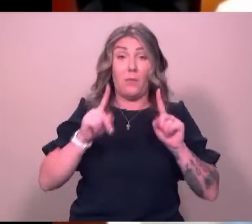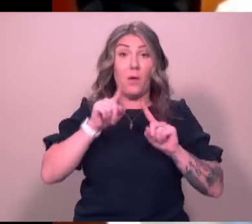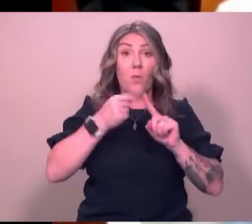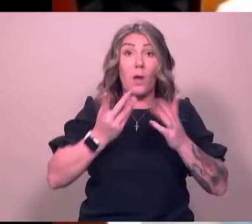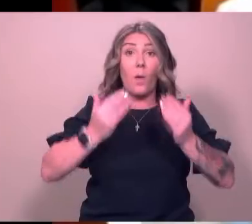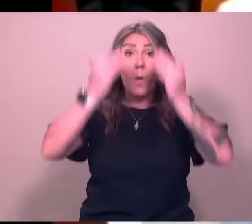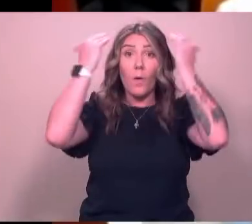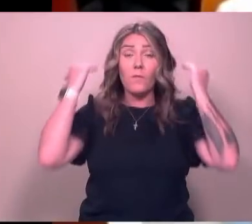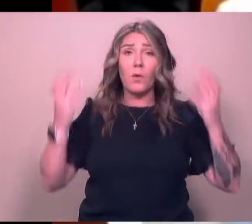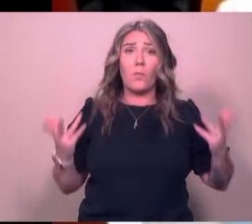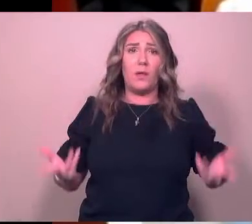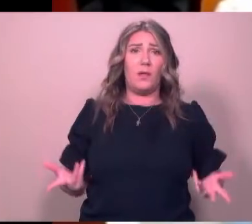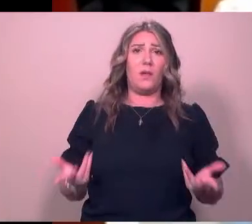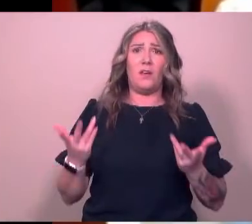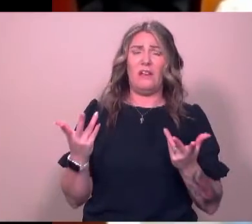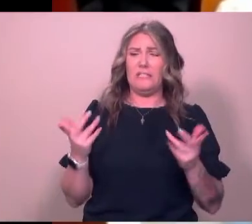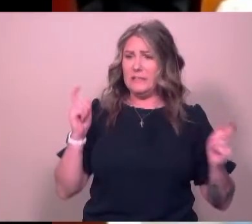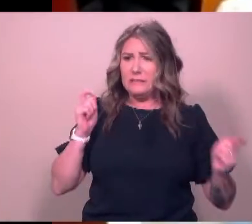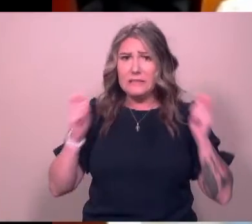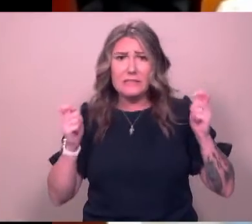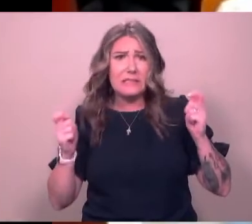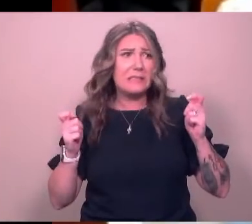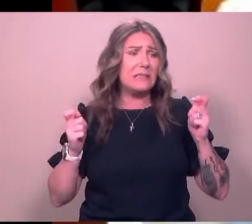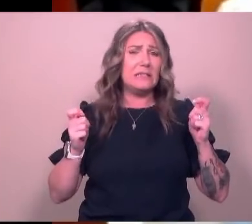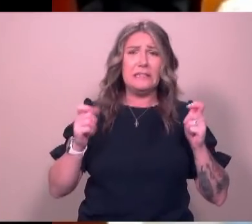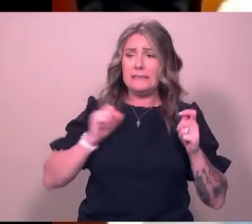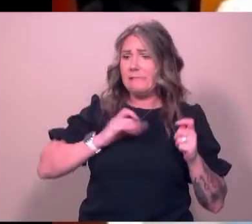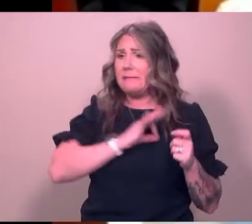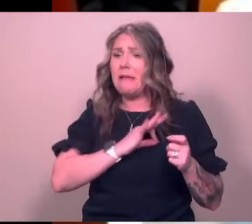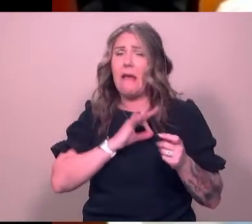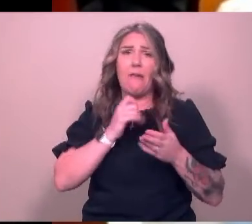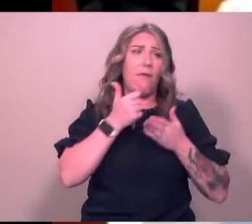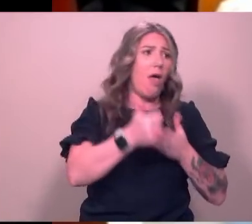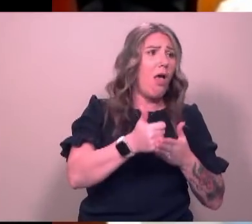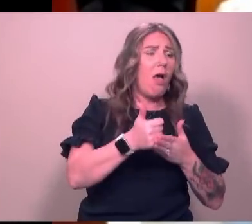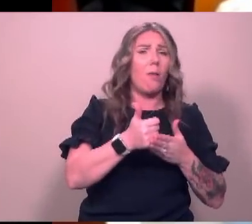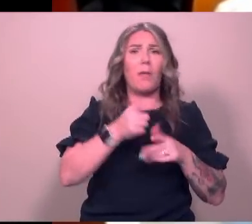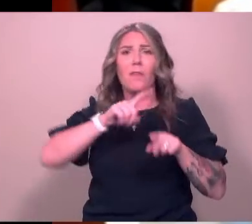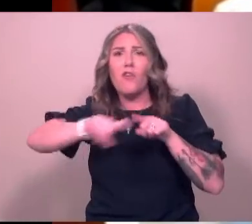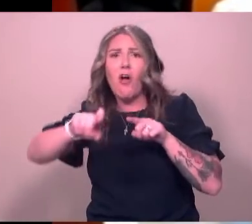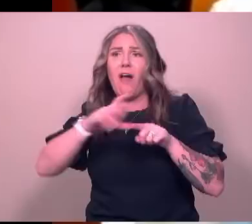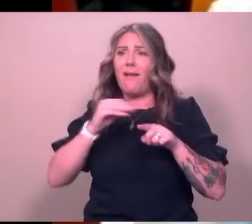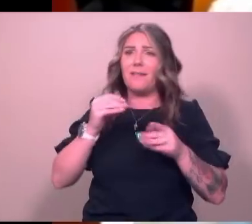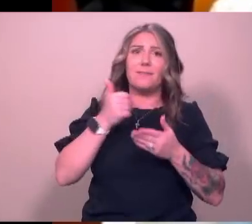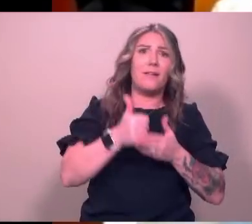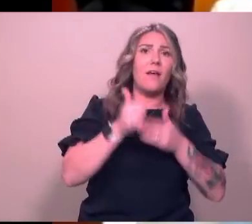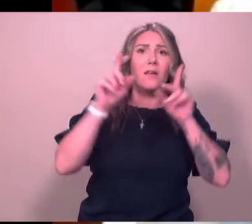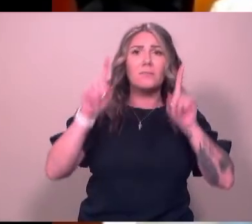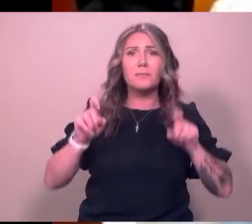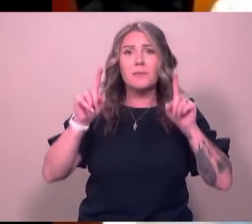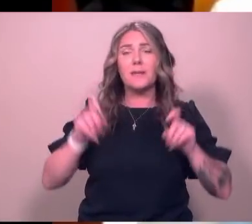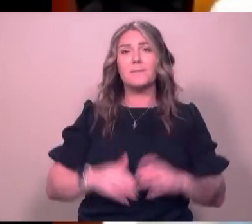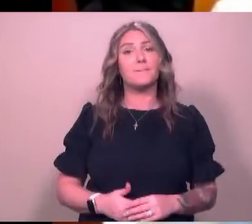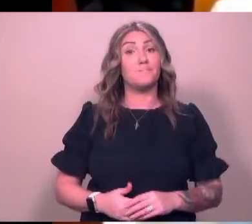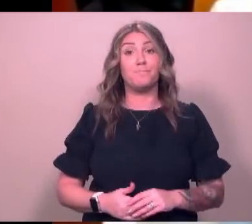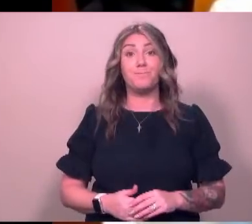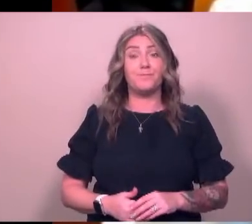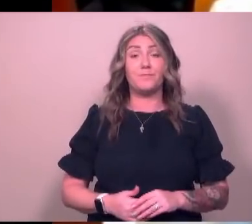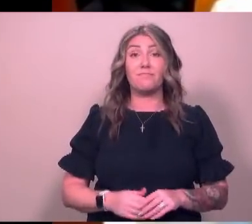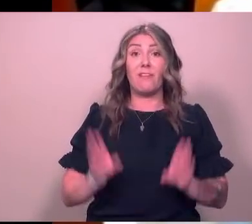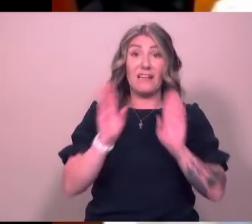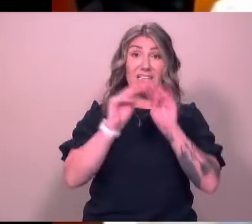and we're having to shift staff to try to help with the call center and to help testing, it clearly